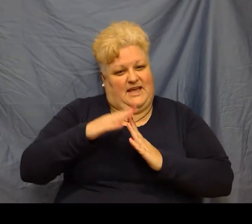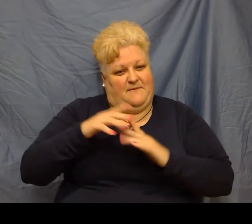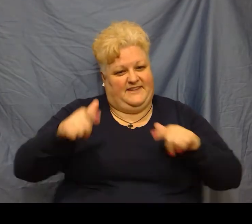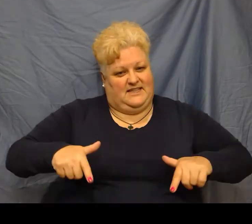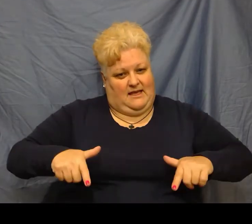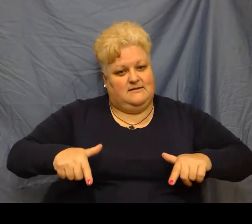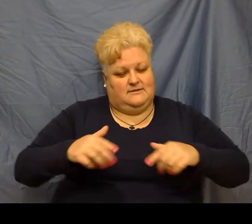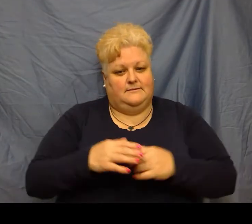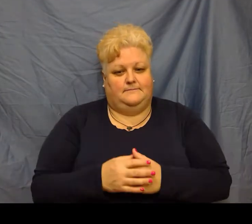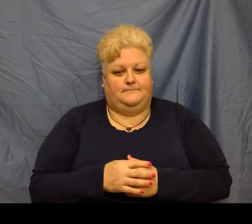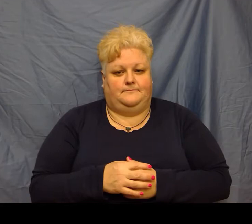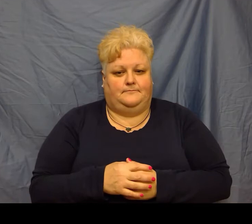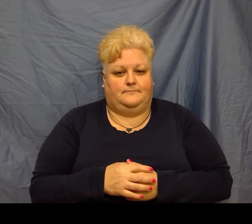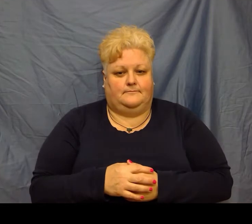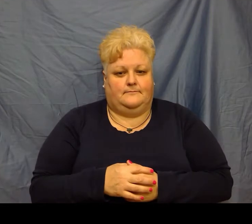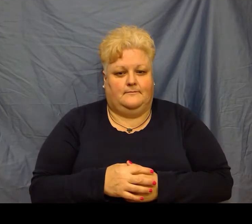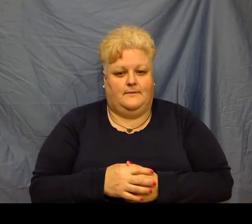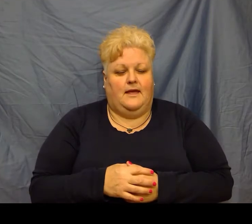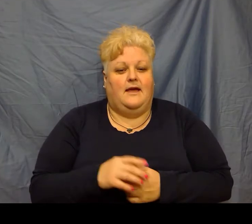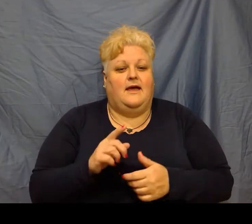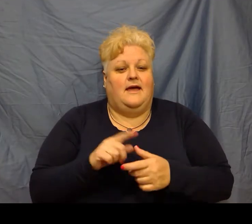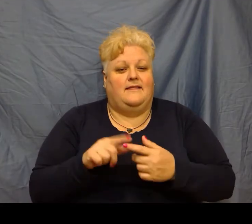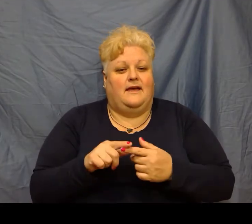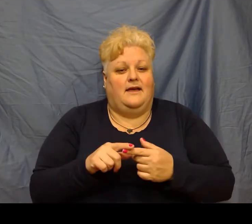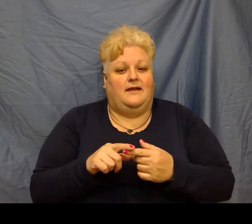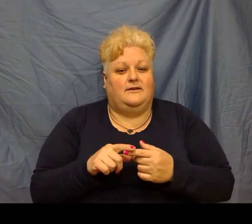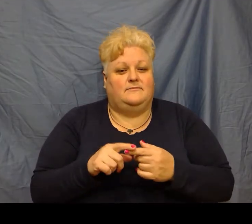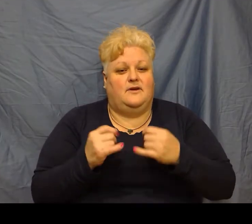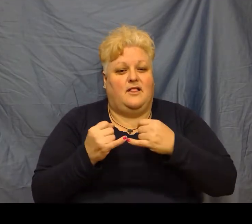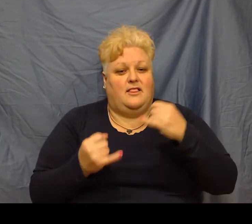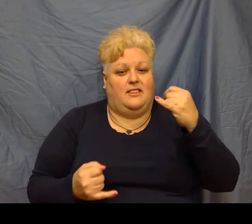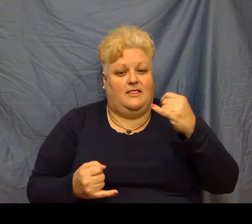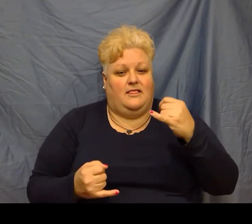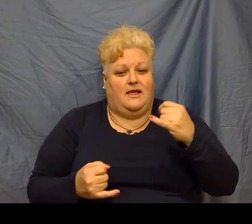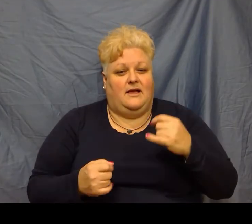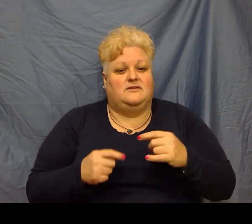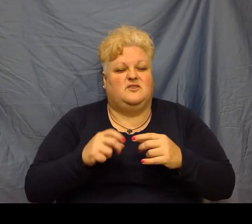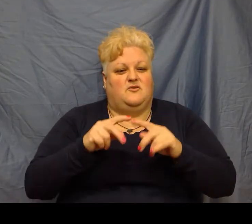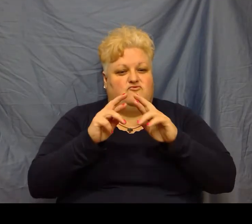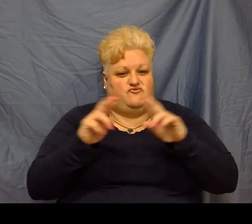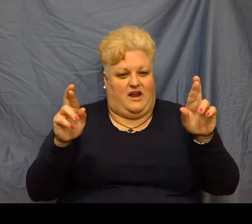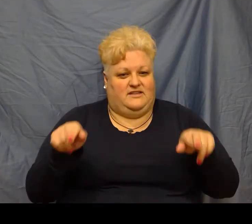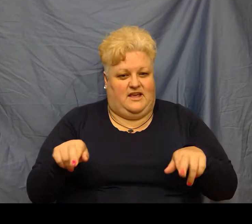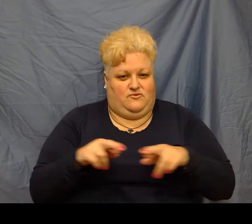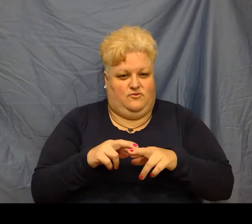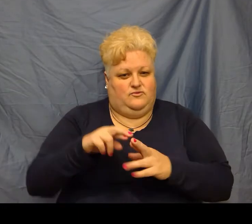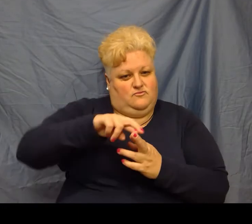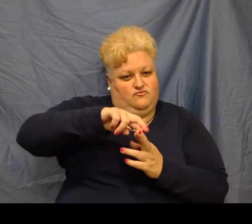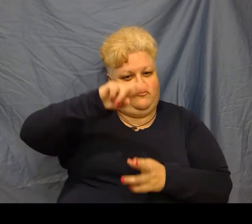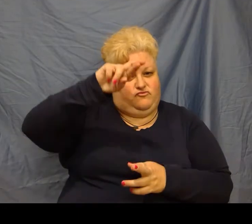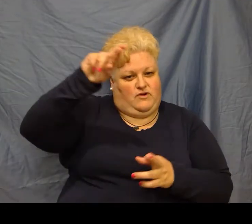the top of his legs. And then you make tall